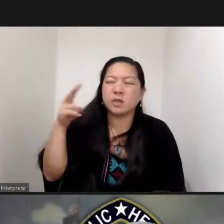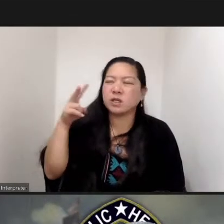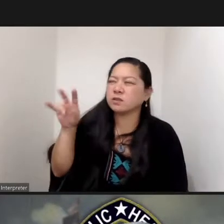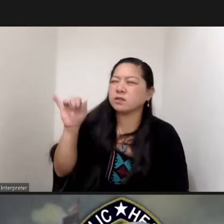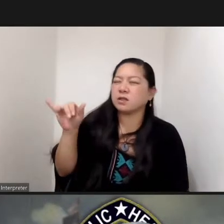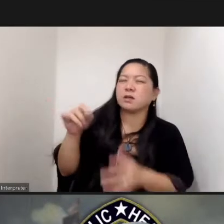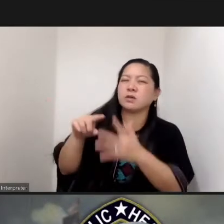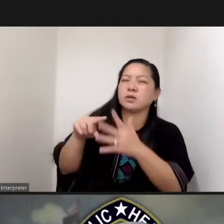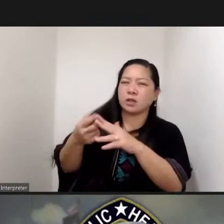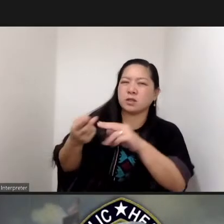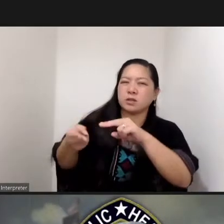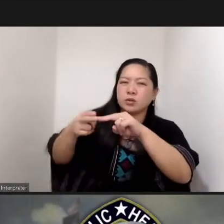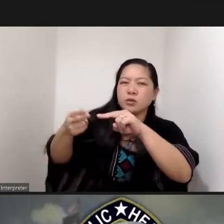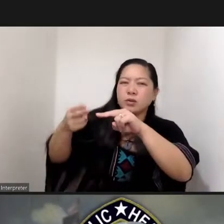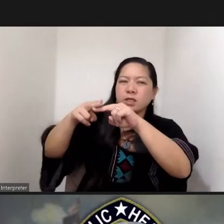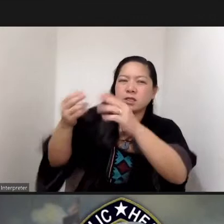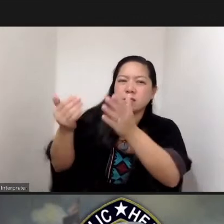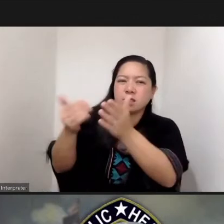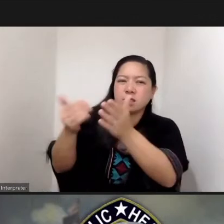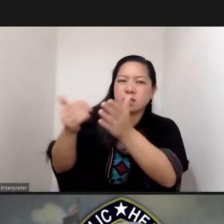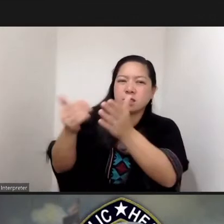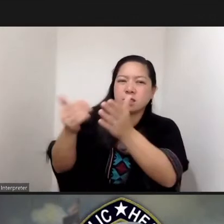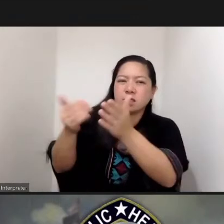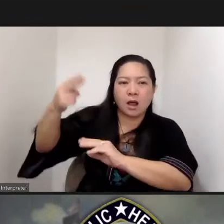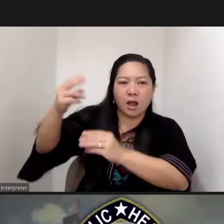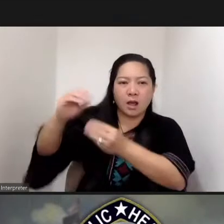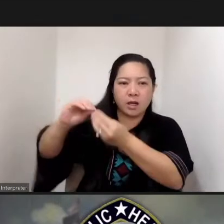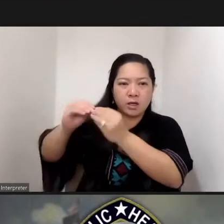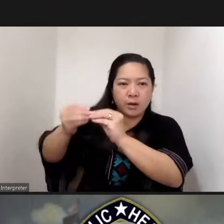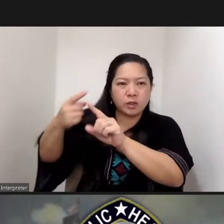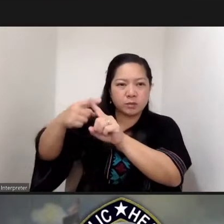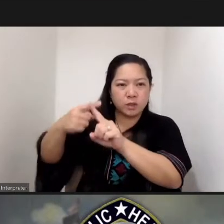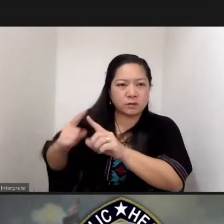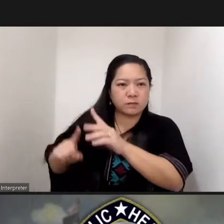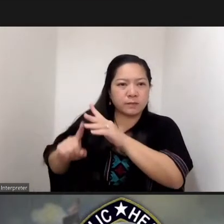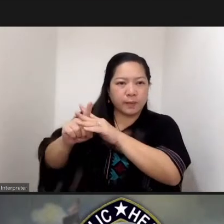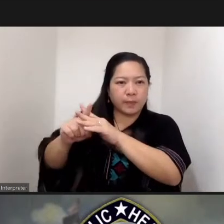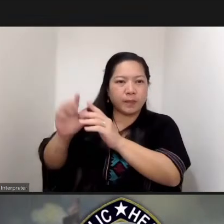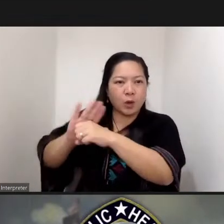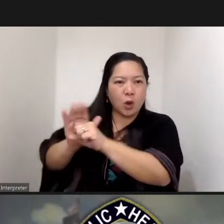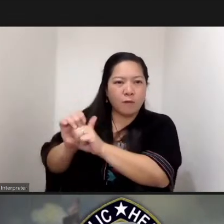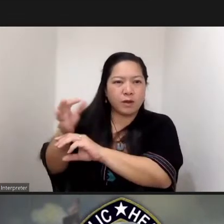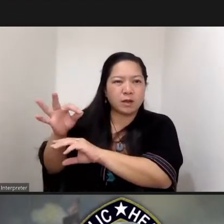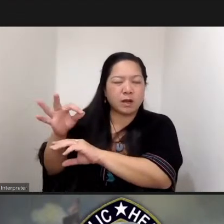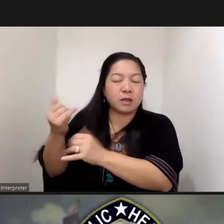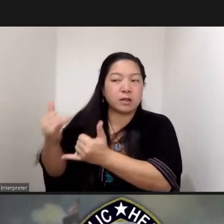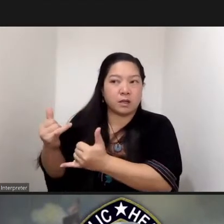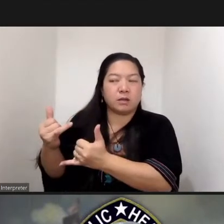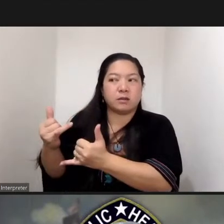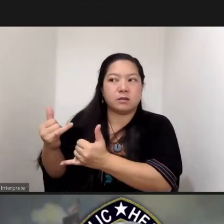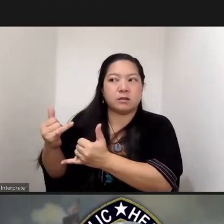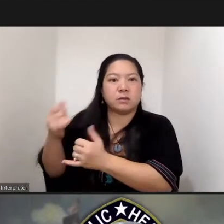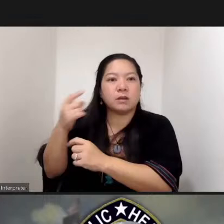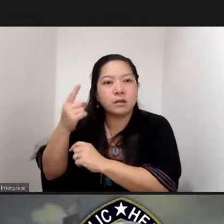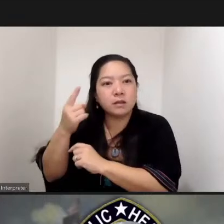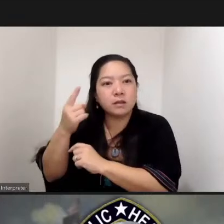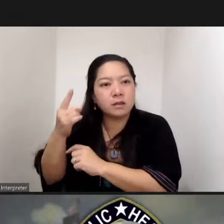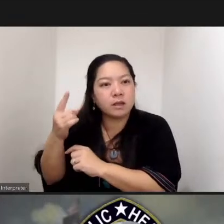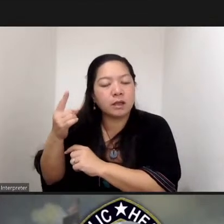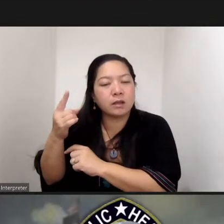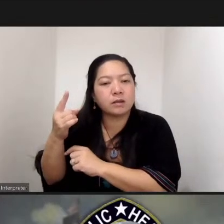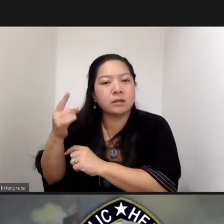to surge. And the reason for that, they're thinking, is because they prematurely lifted